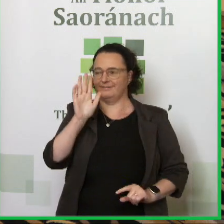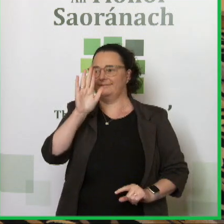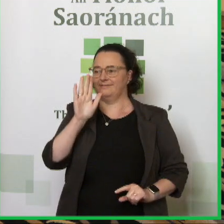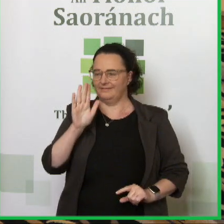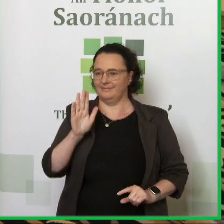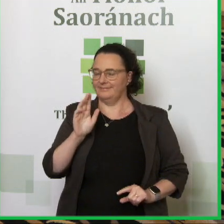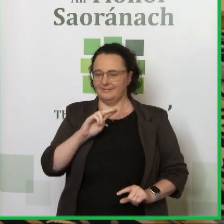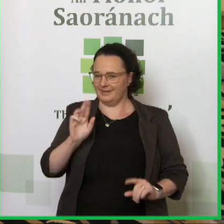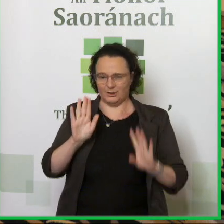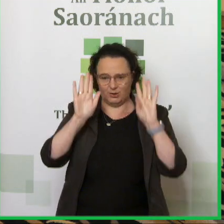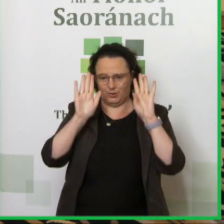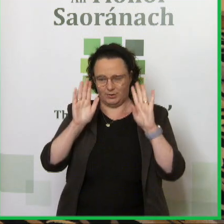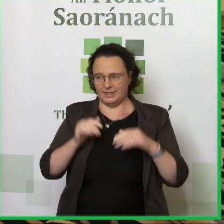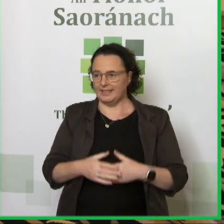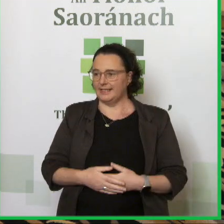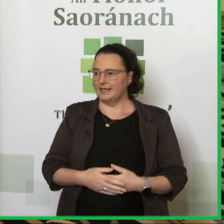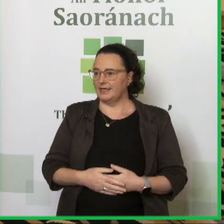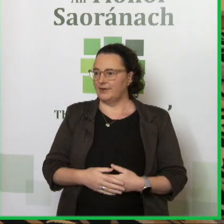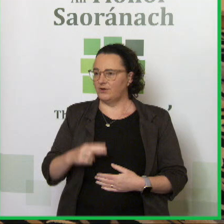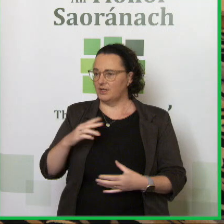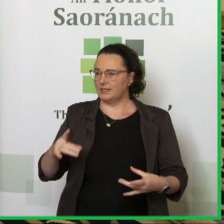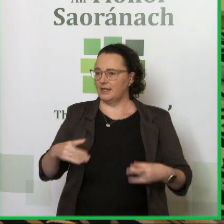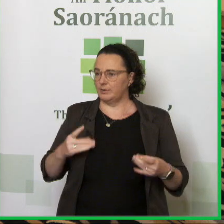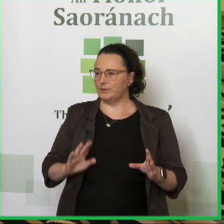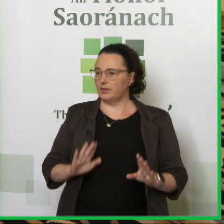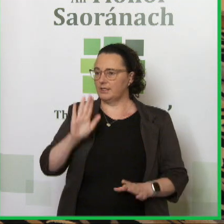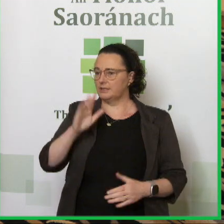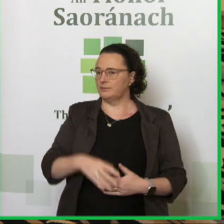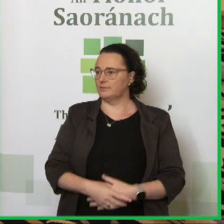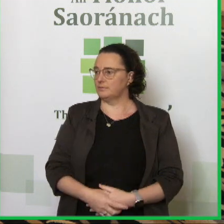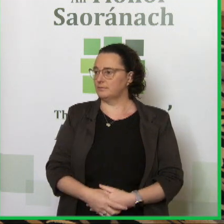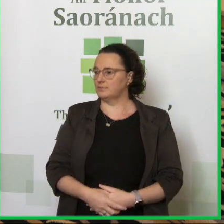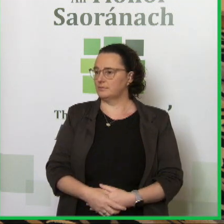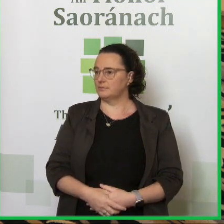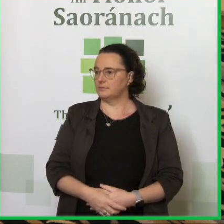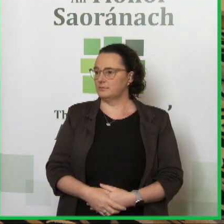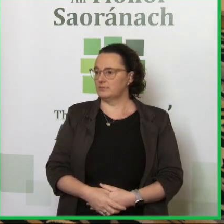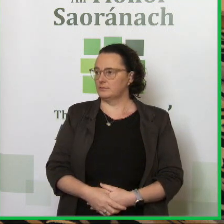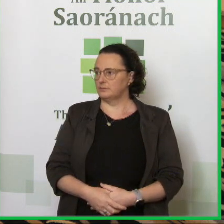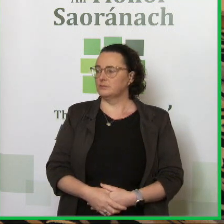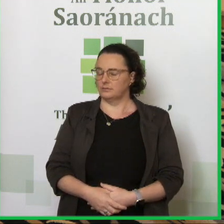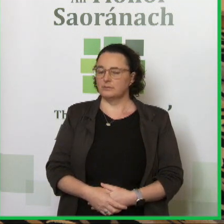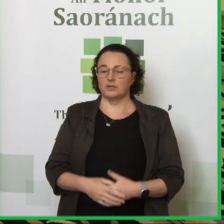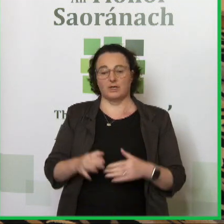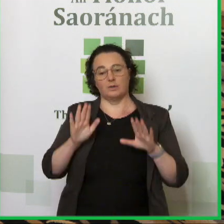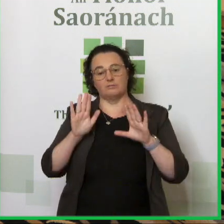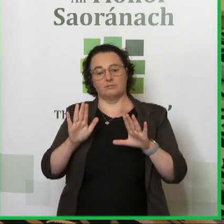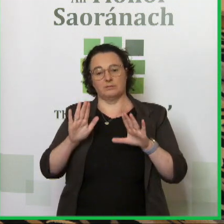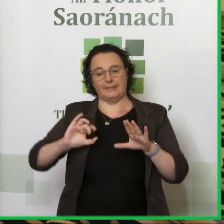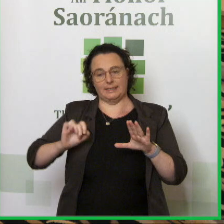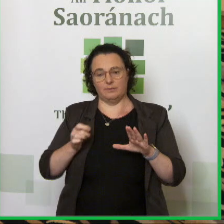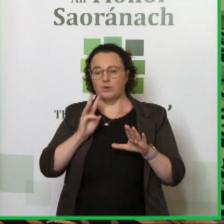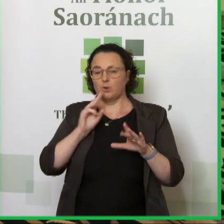A show of hands if you're not happy with it, not happy with this wording. Okay, we'll go with this wording as it is. Thank